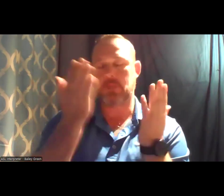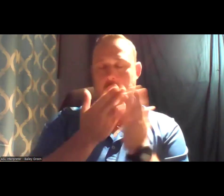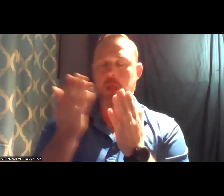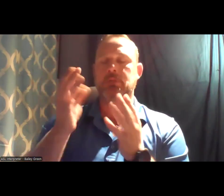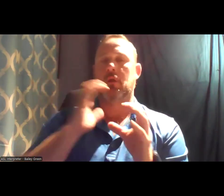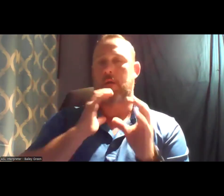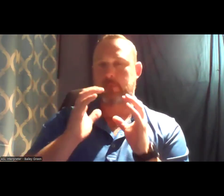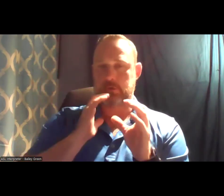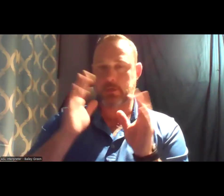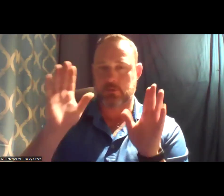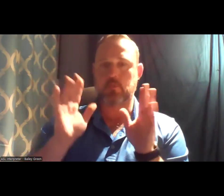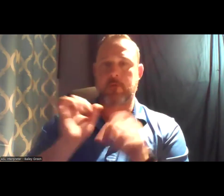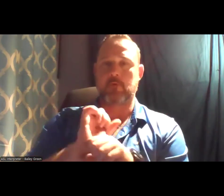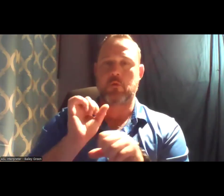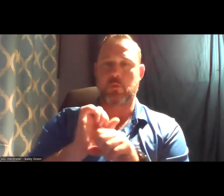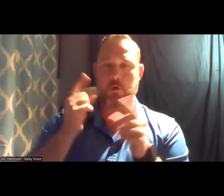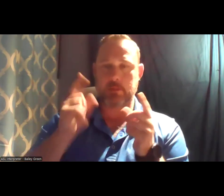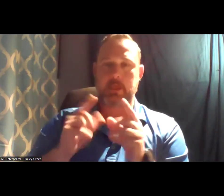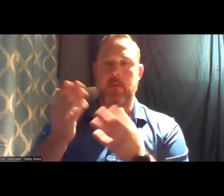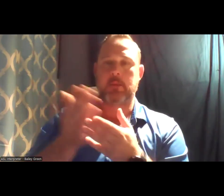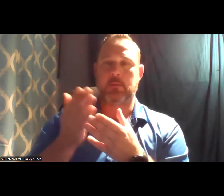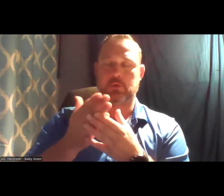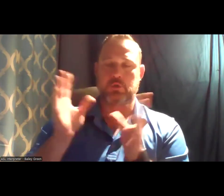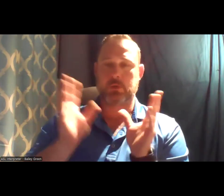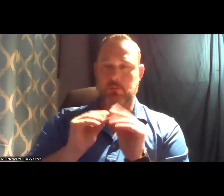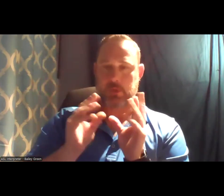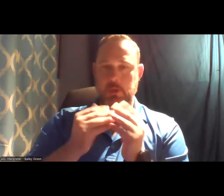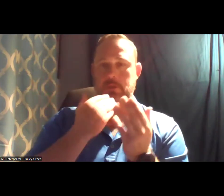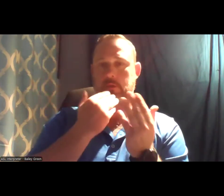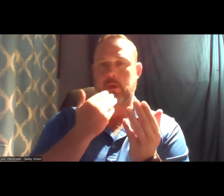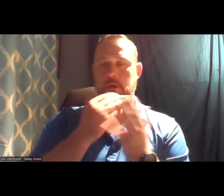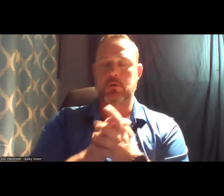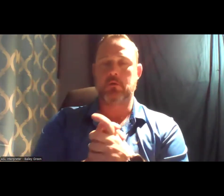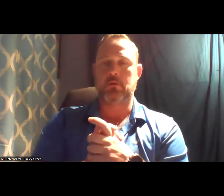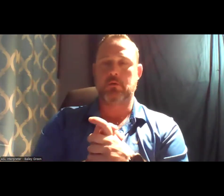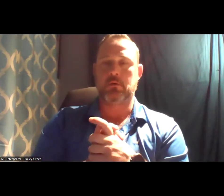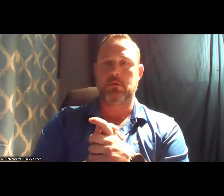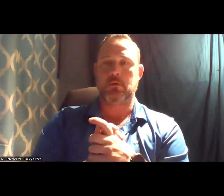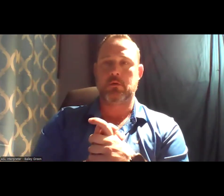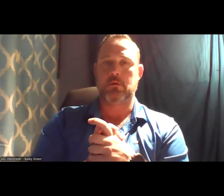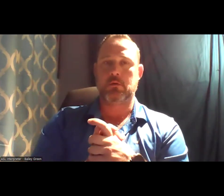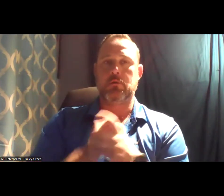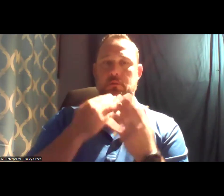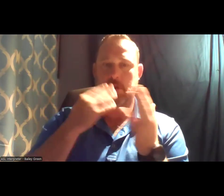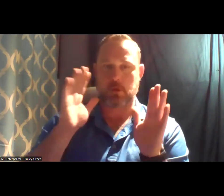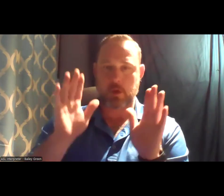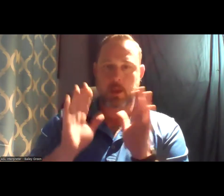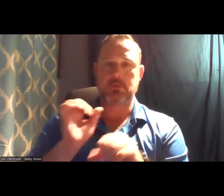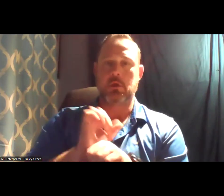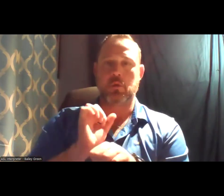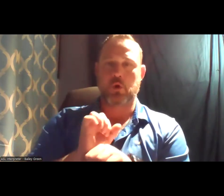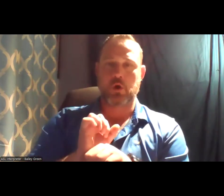the tremendous work that's happening between meetings. Thank you. Thank you. Just excellent, excellent